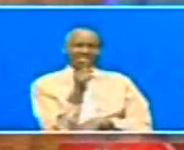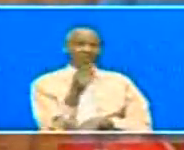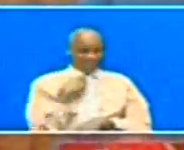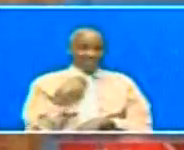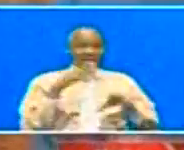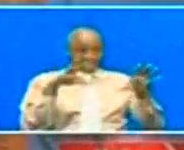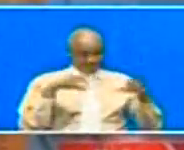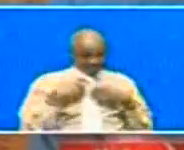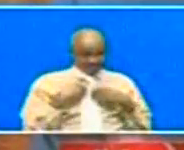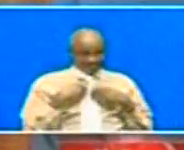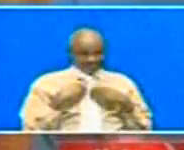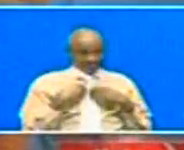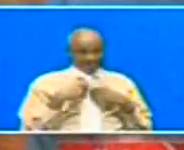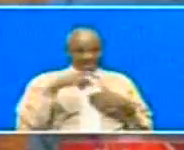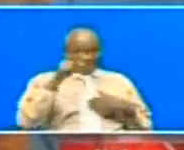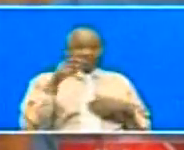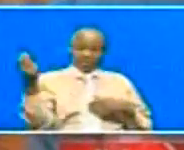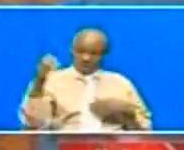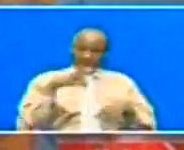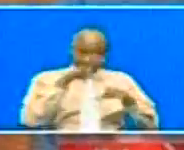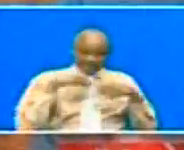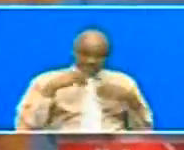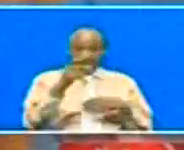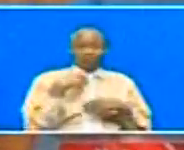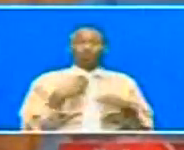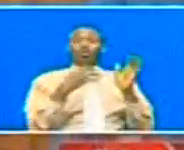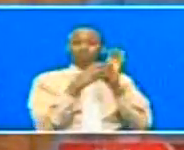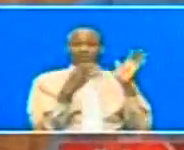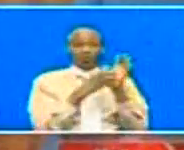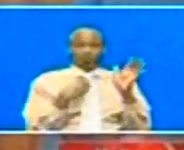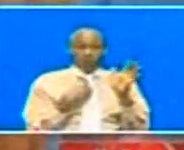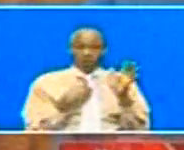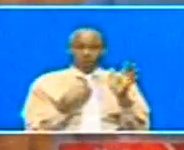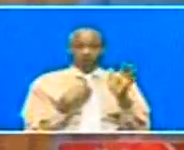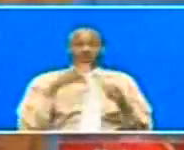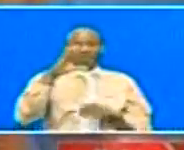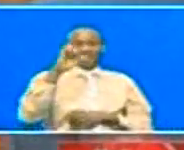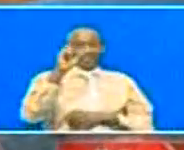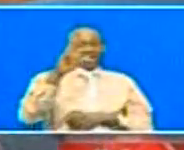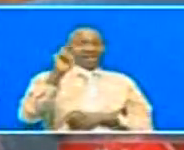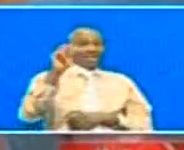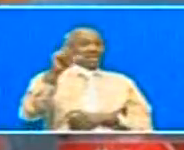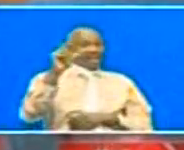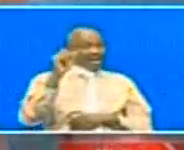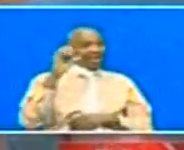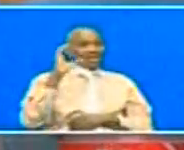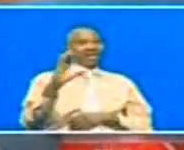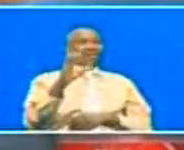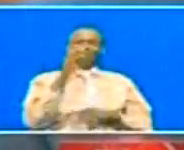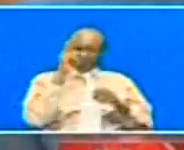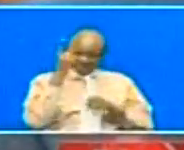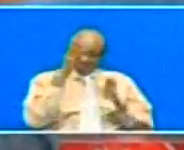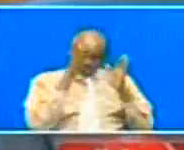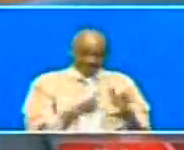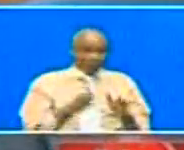her to do a commercial for me for Cerelac. I was the first person to put